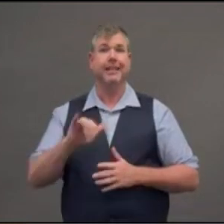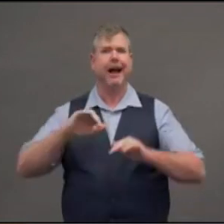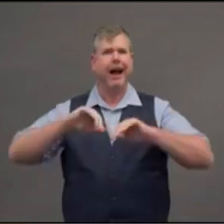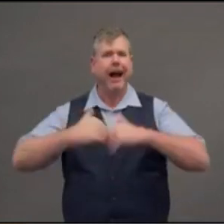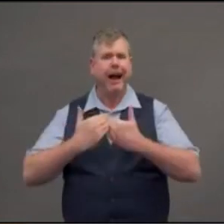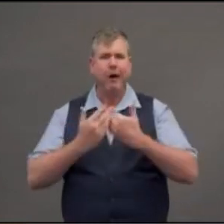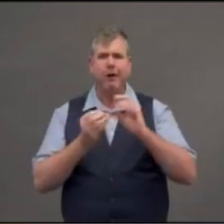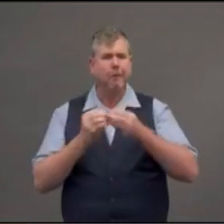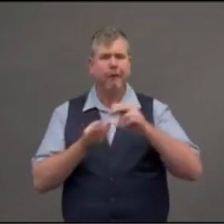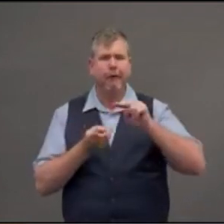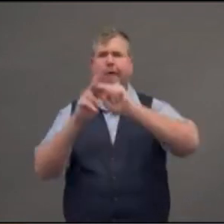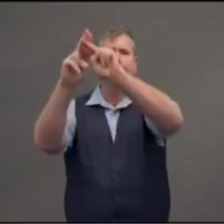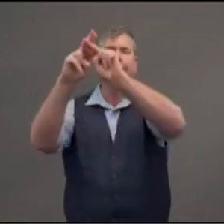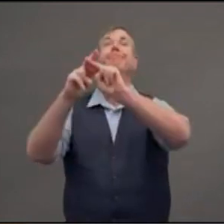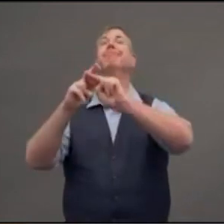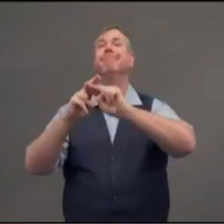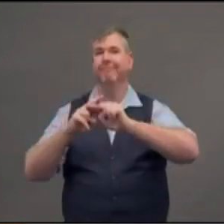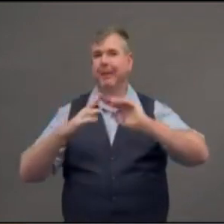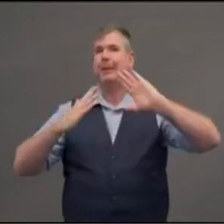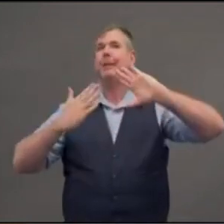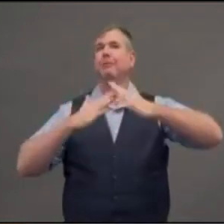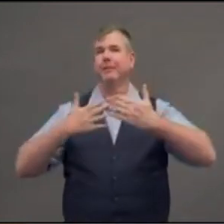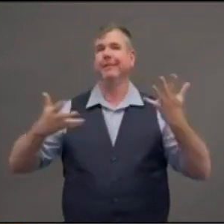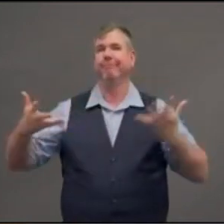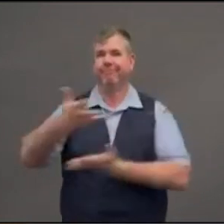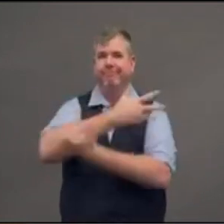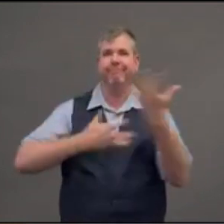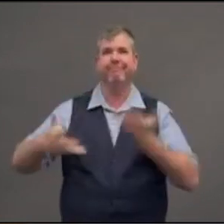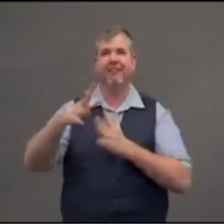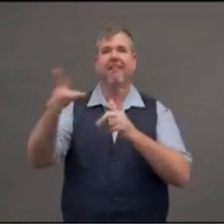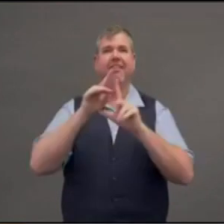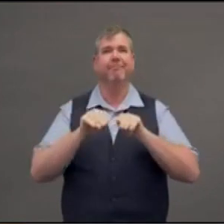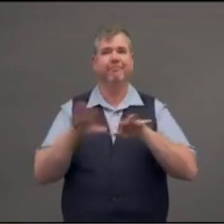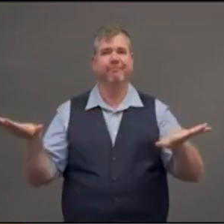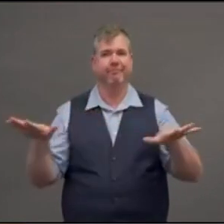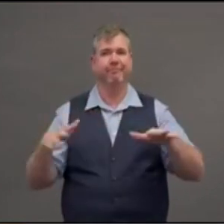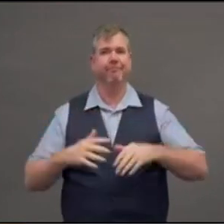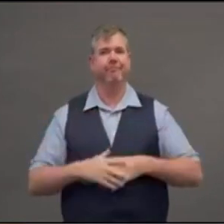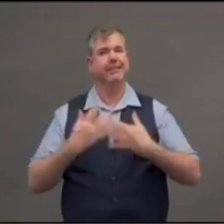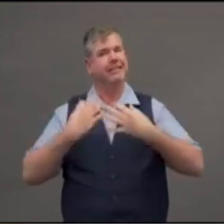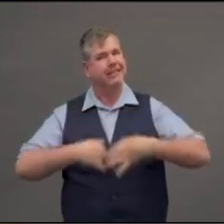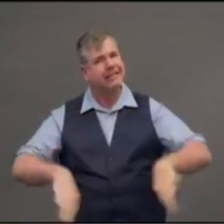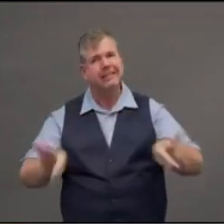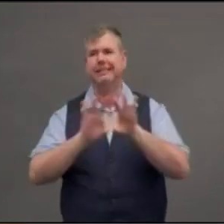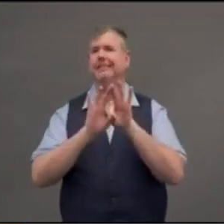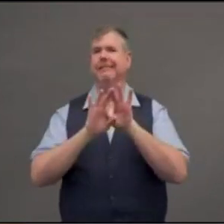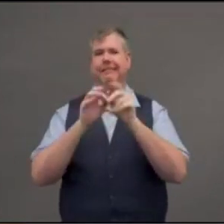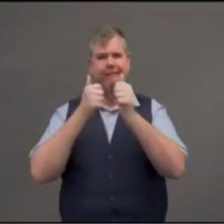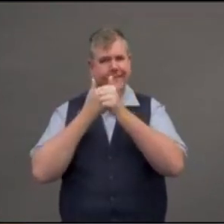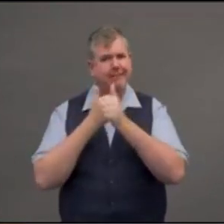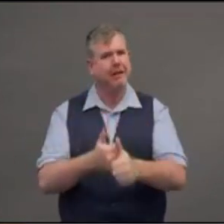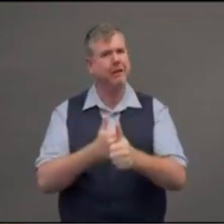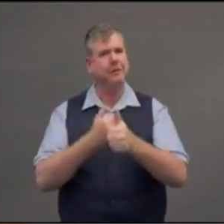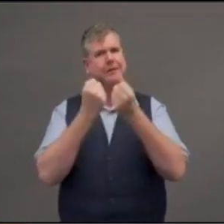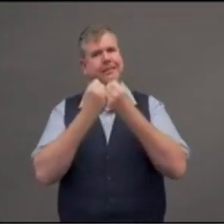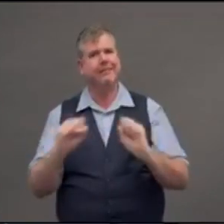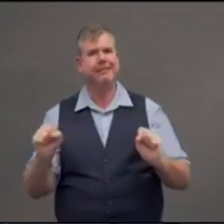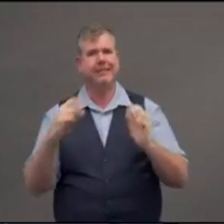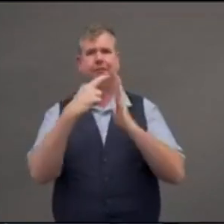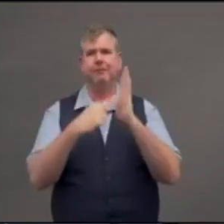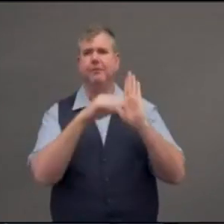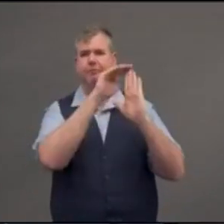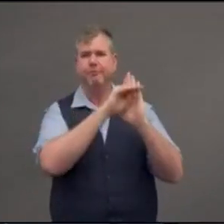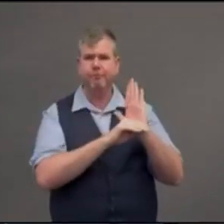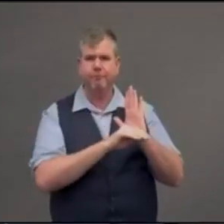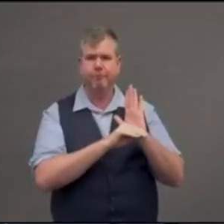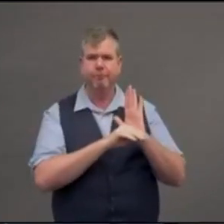important that you take heed of the protocols and guidelines that have been set forth so we can continue to lower the spread